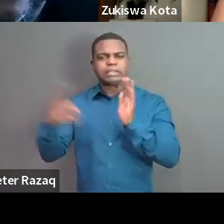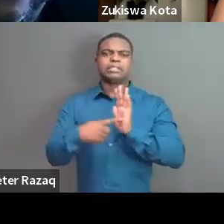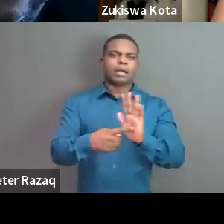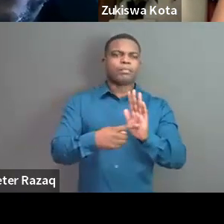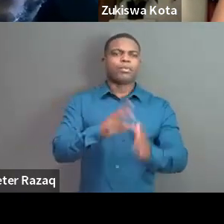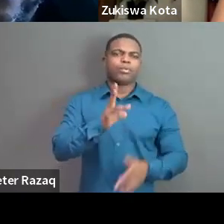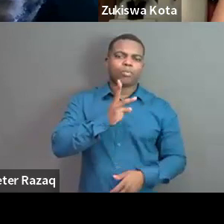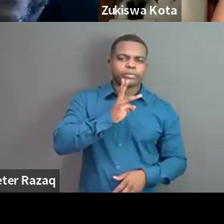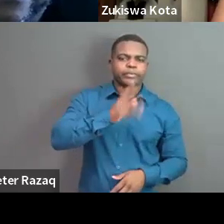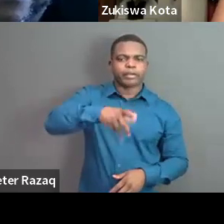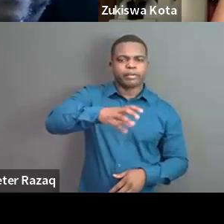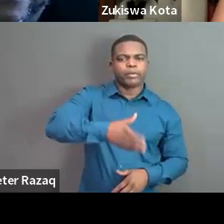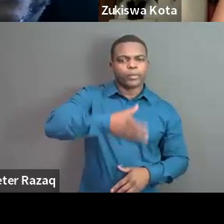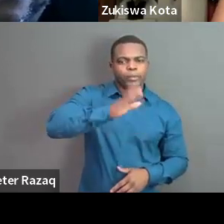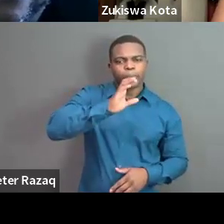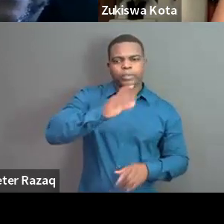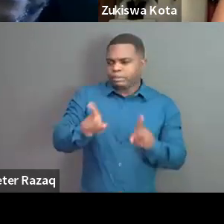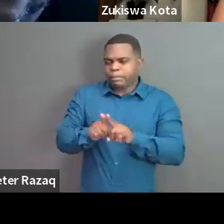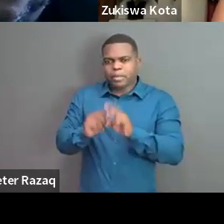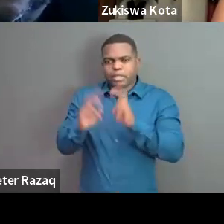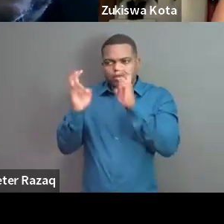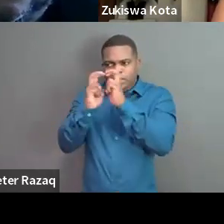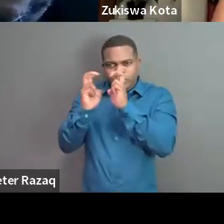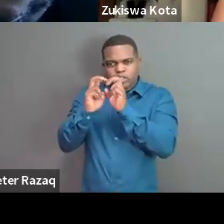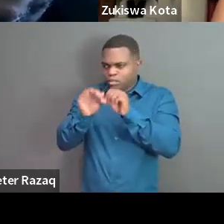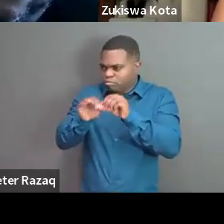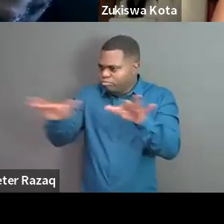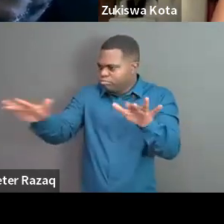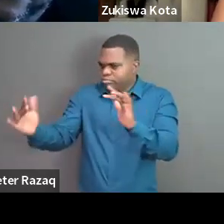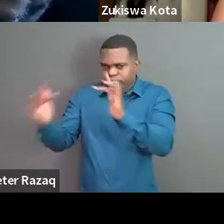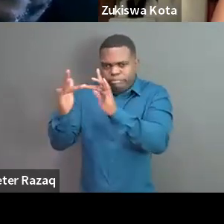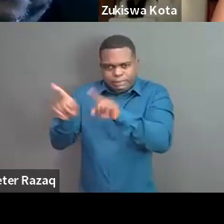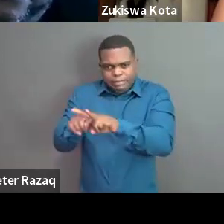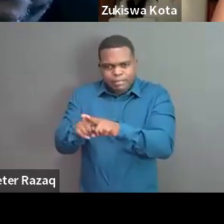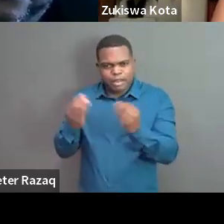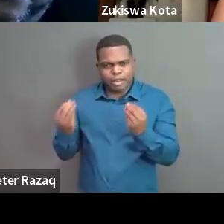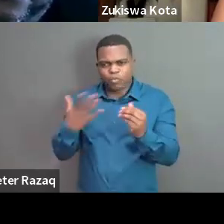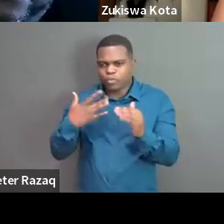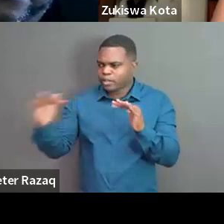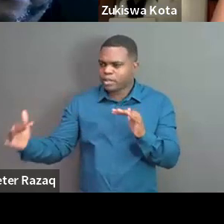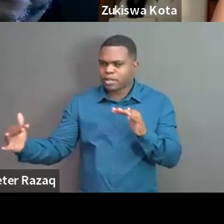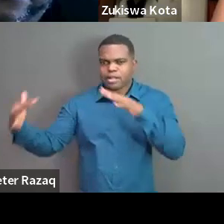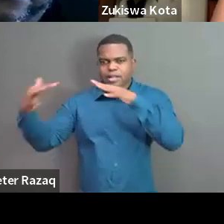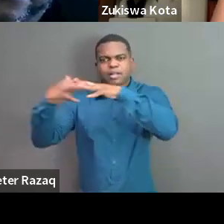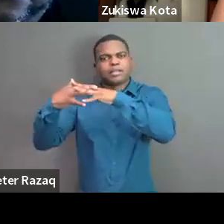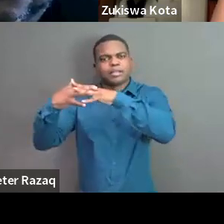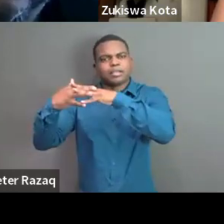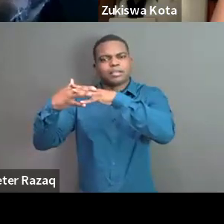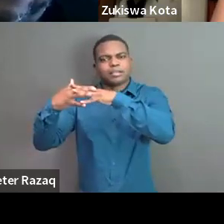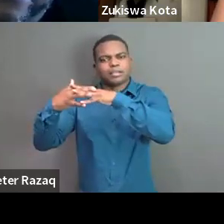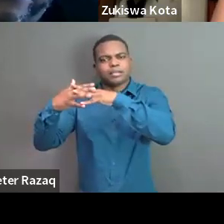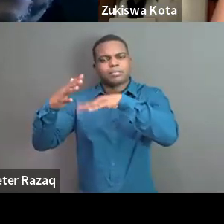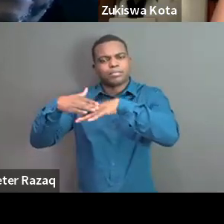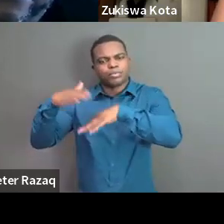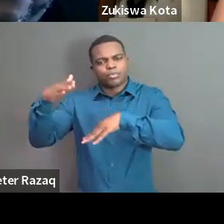you know, this internet connectivity, but also technological connectivity as a social good,